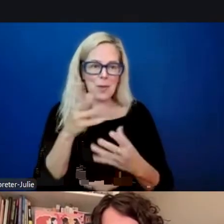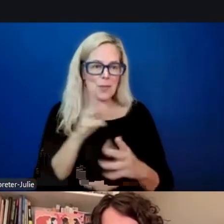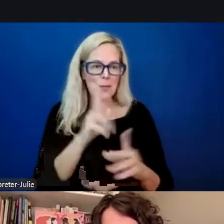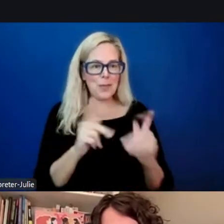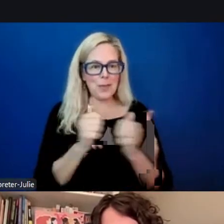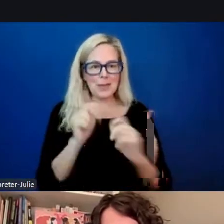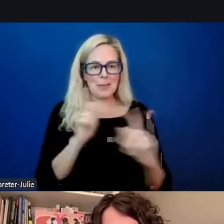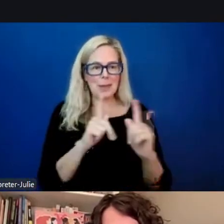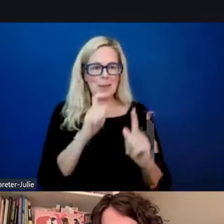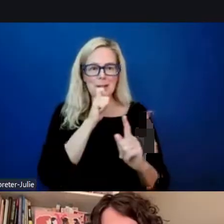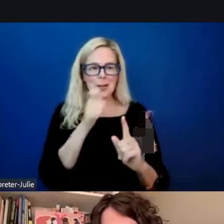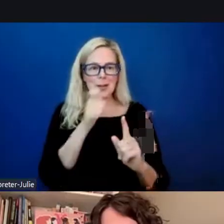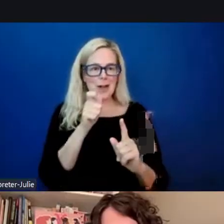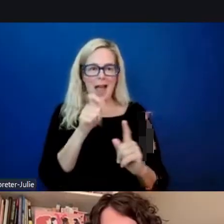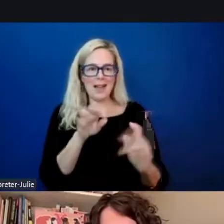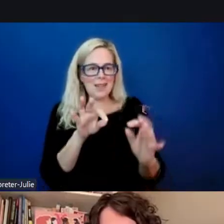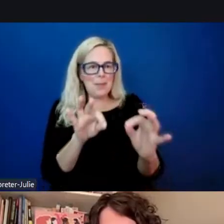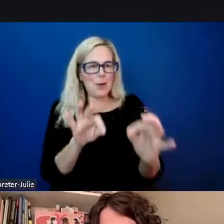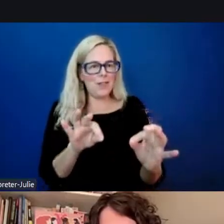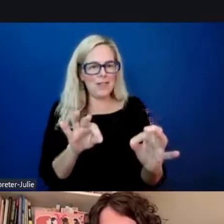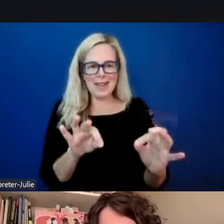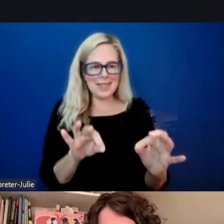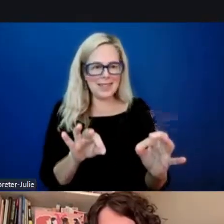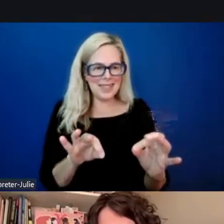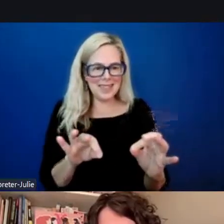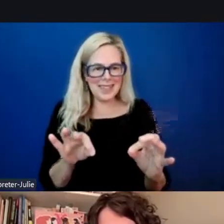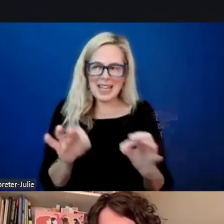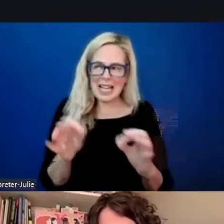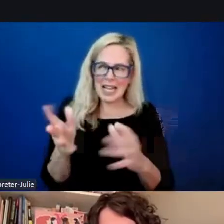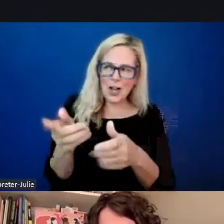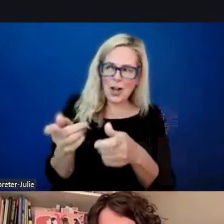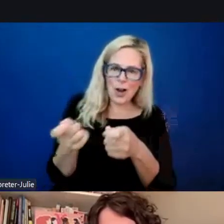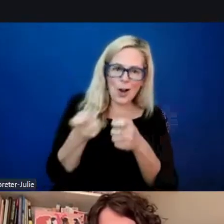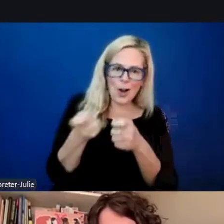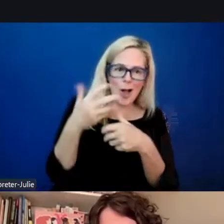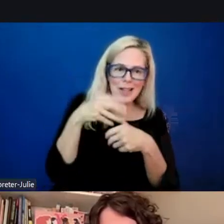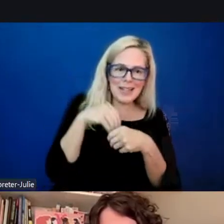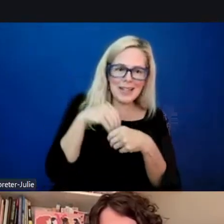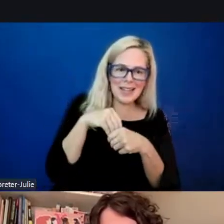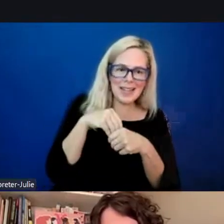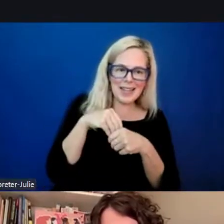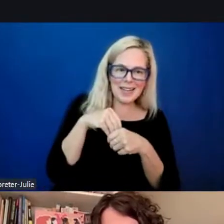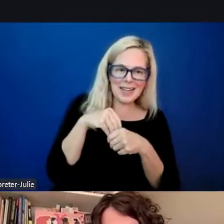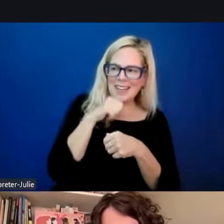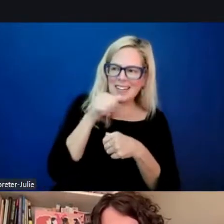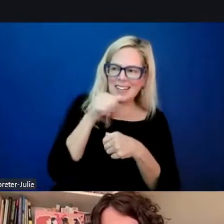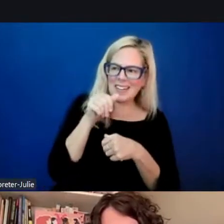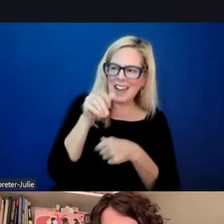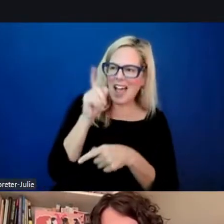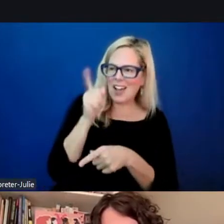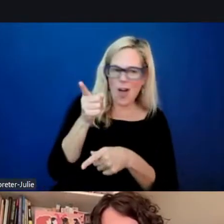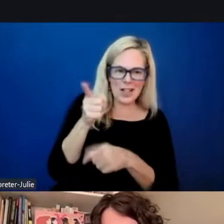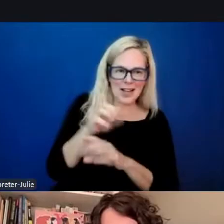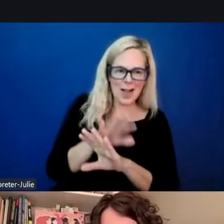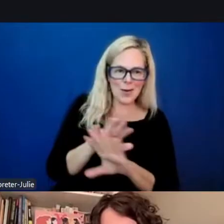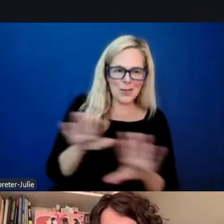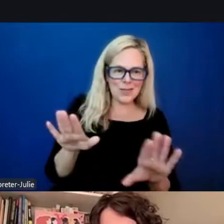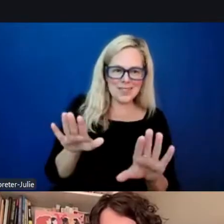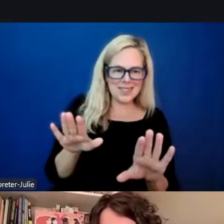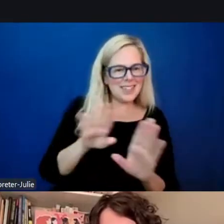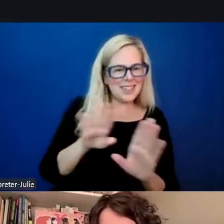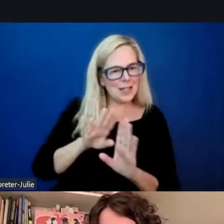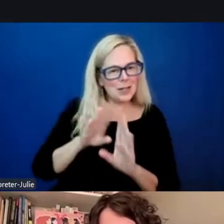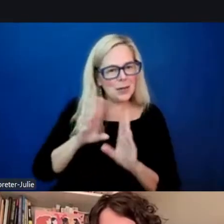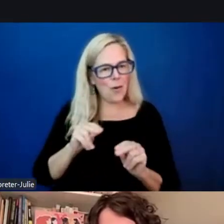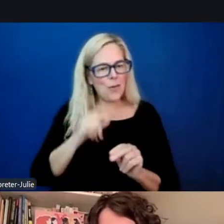like calling in, not calling out, right? It's not about knowing the answer. Medical school is very much, we got to know the answer.